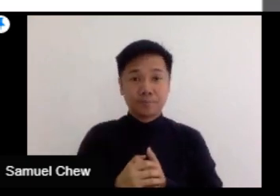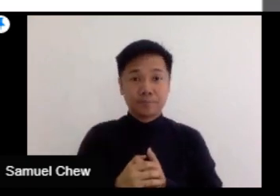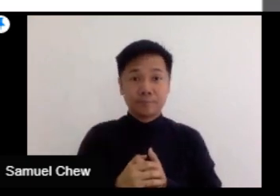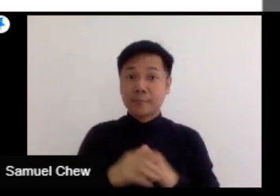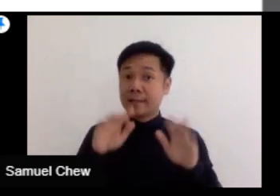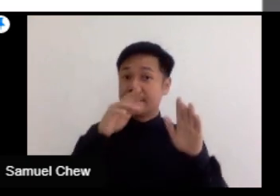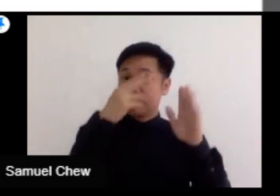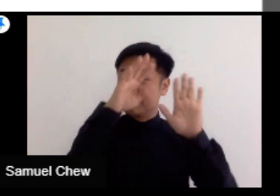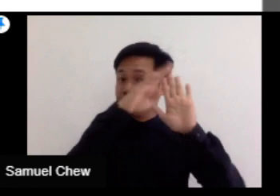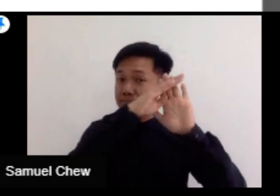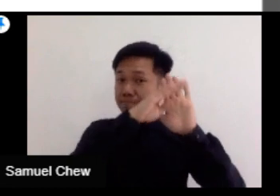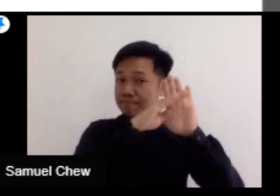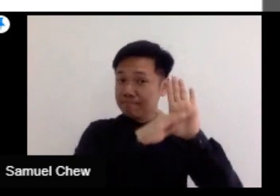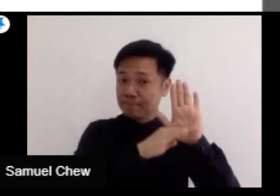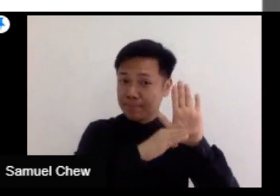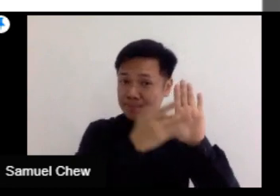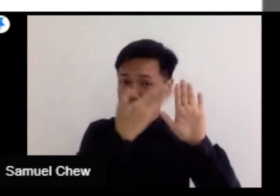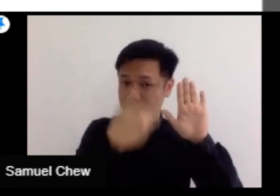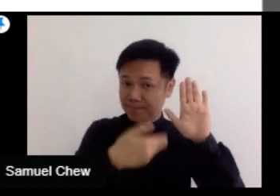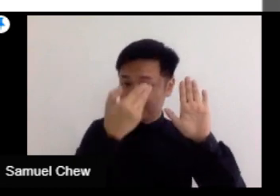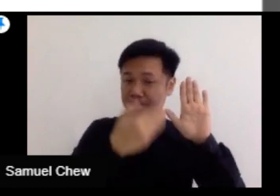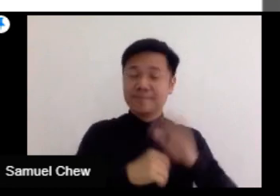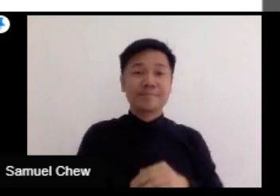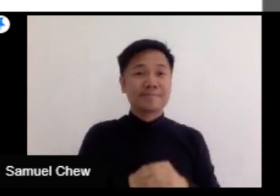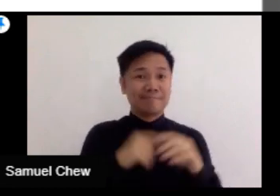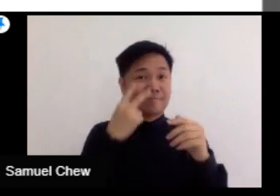of representatives are given.